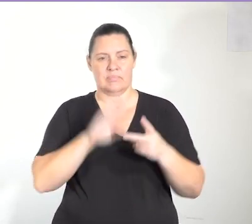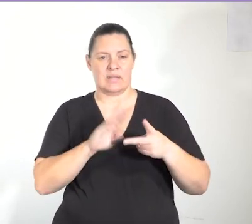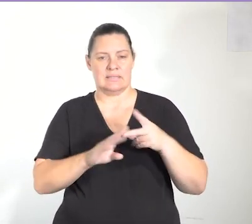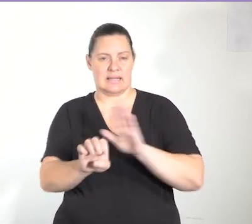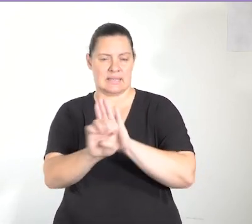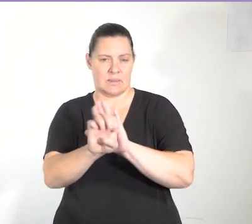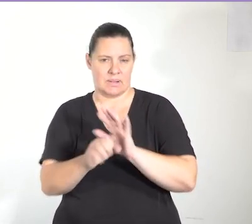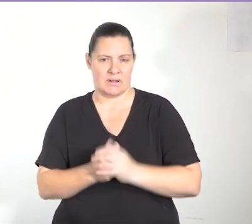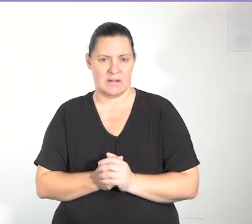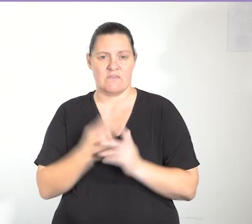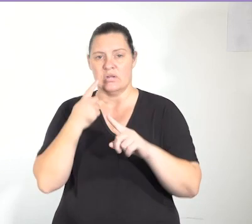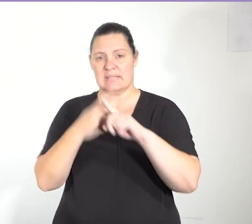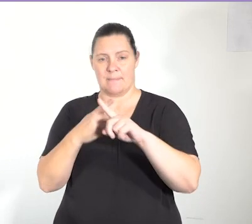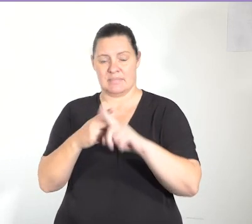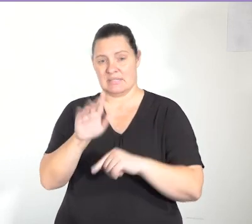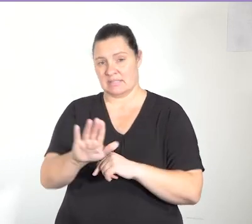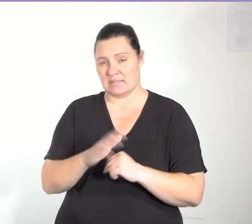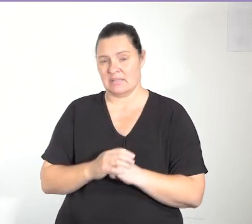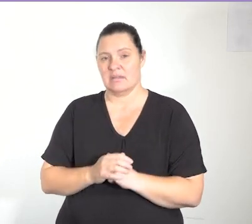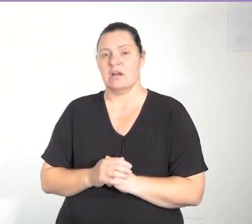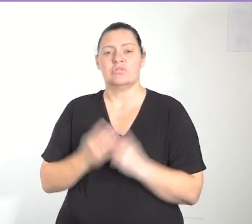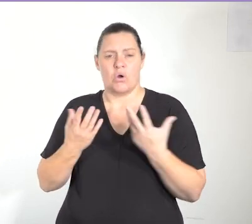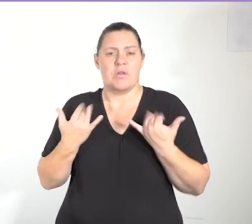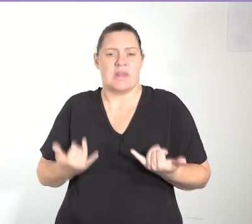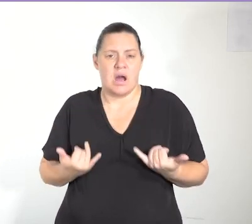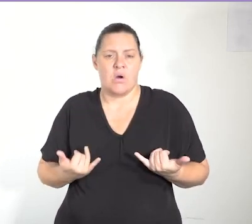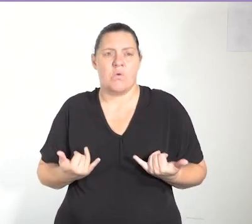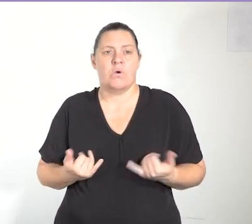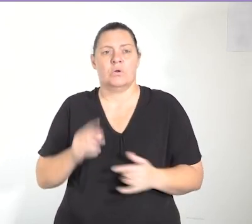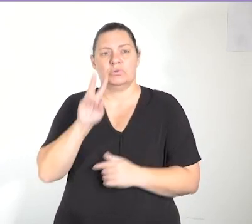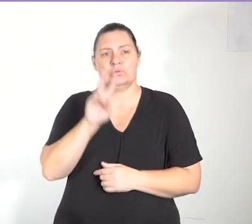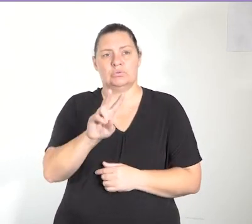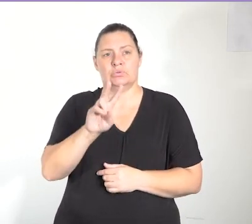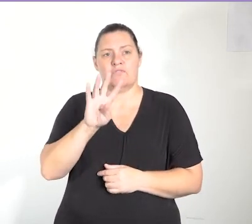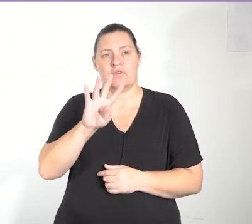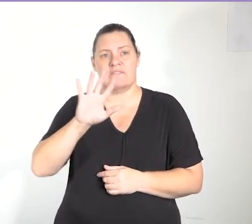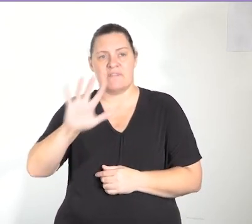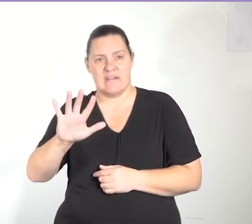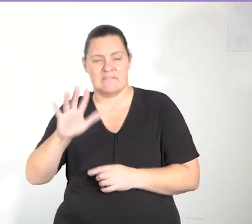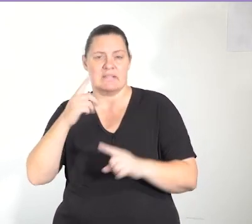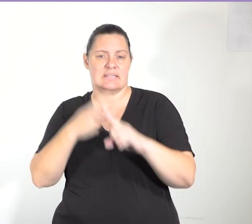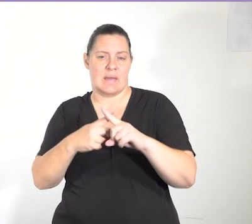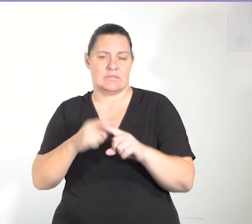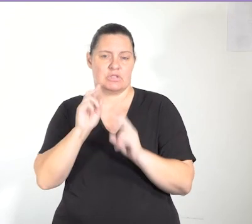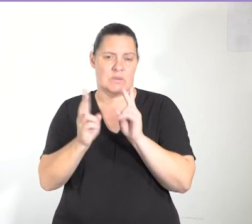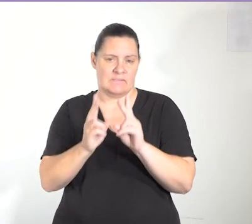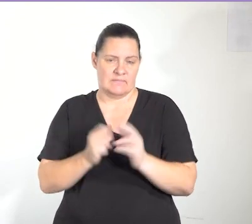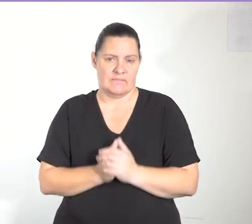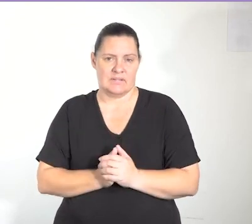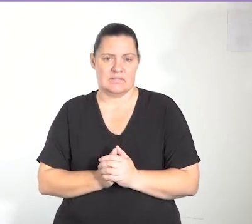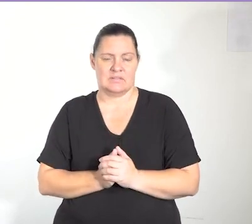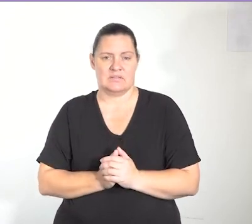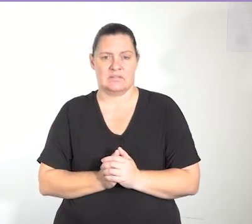second example for multiplication. So now we are going to multiply 245 multiplied by